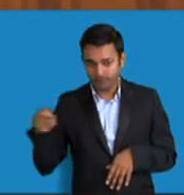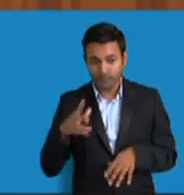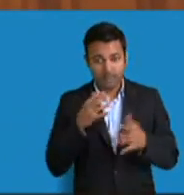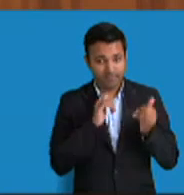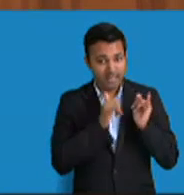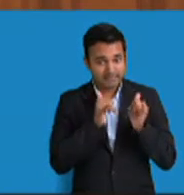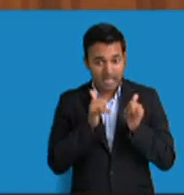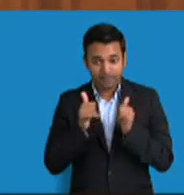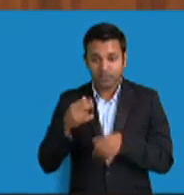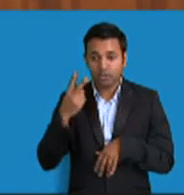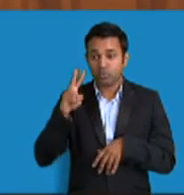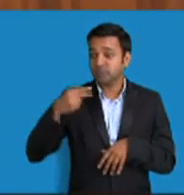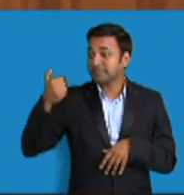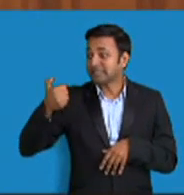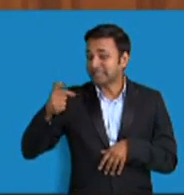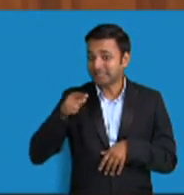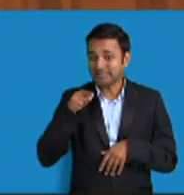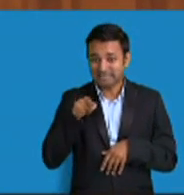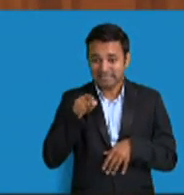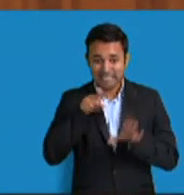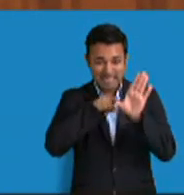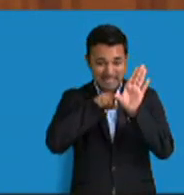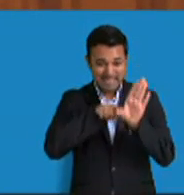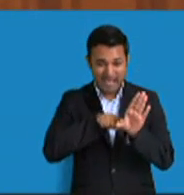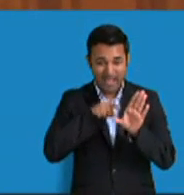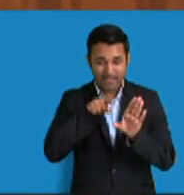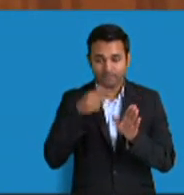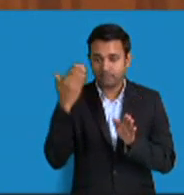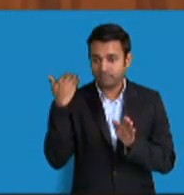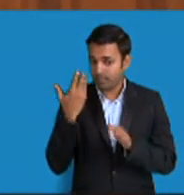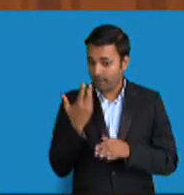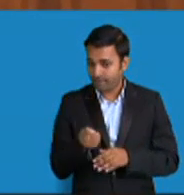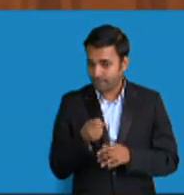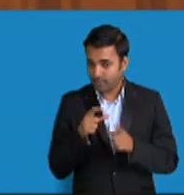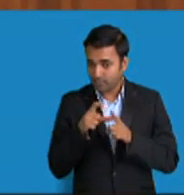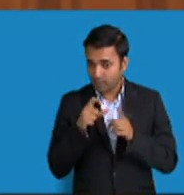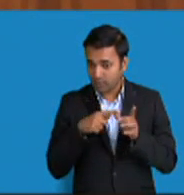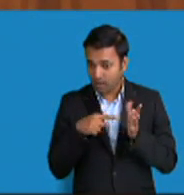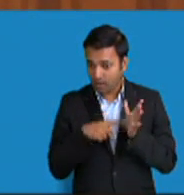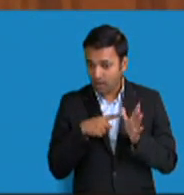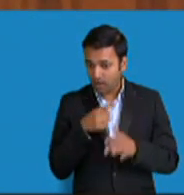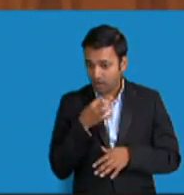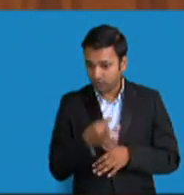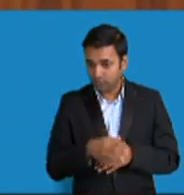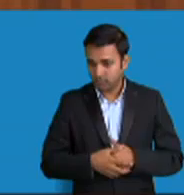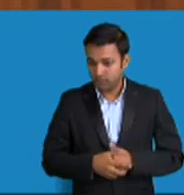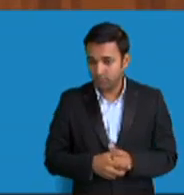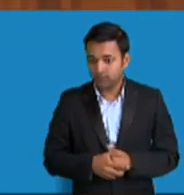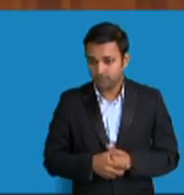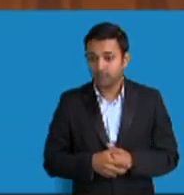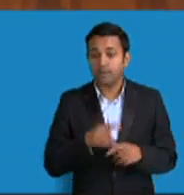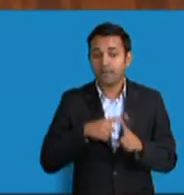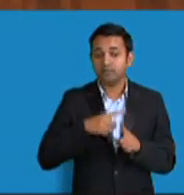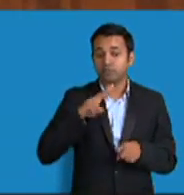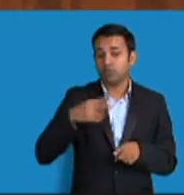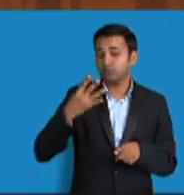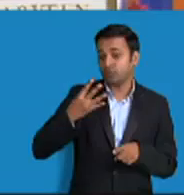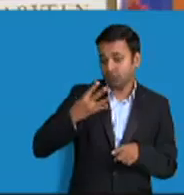2016 in relative to 2014? Thank you, Madam Speaker. Thank you, Honourable